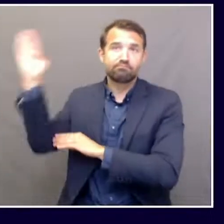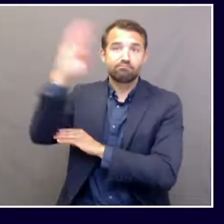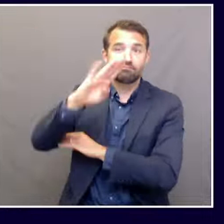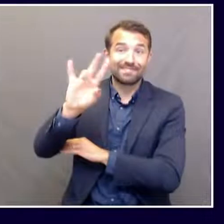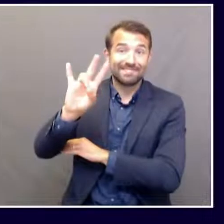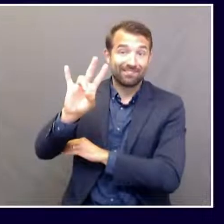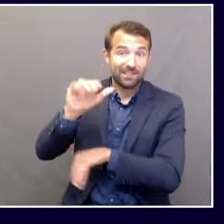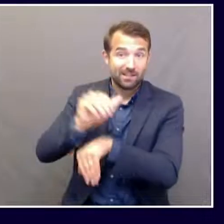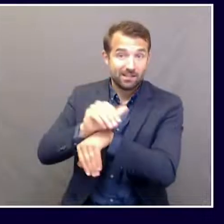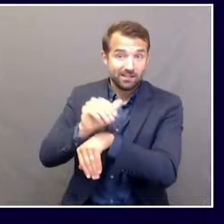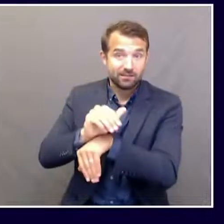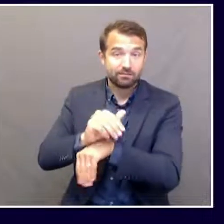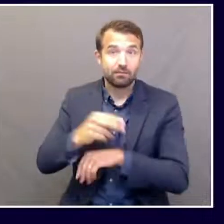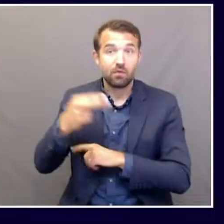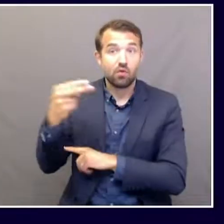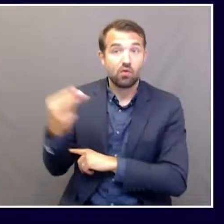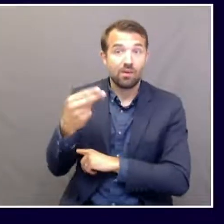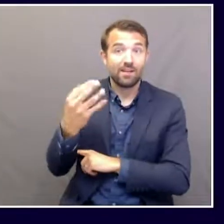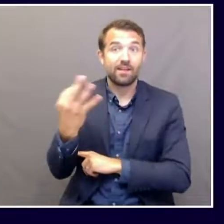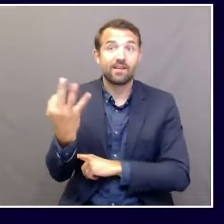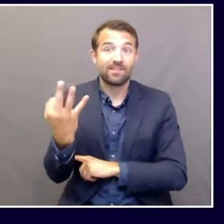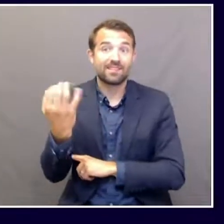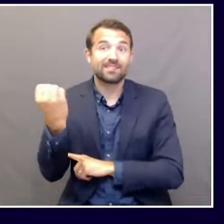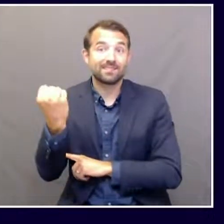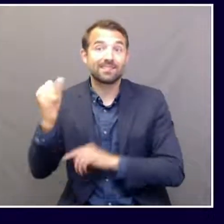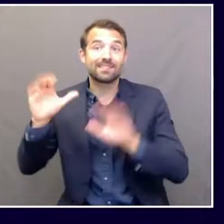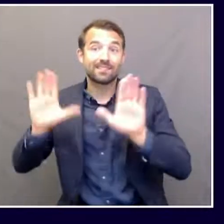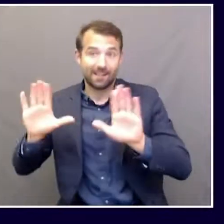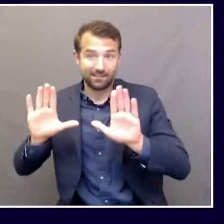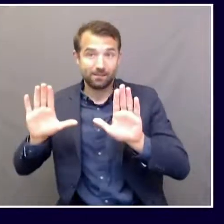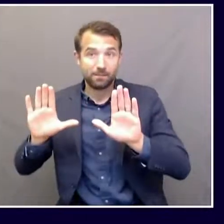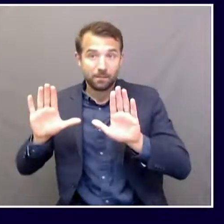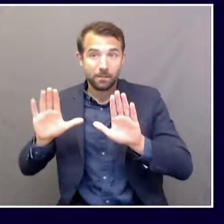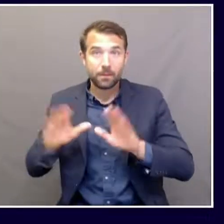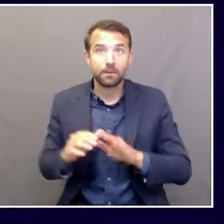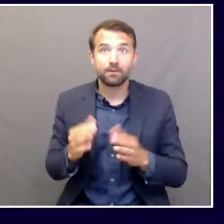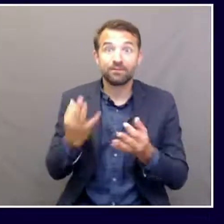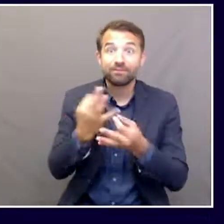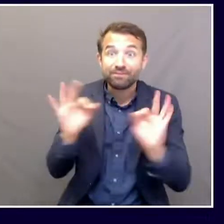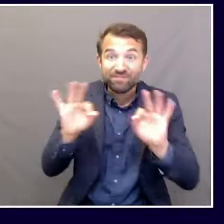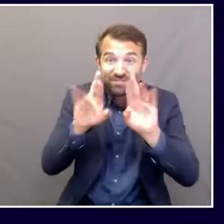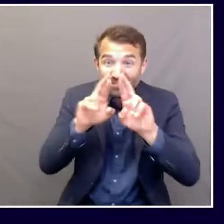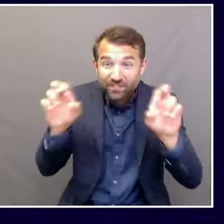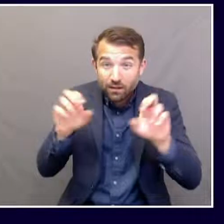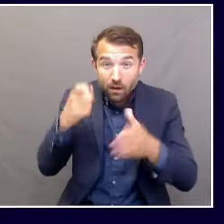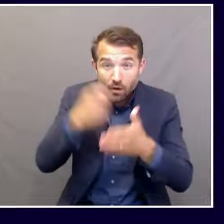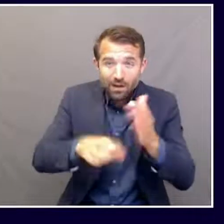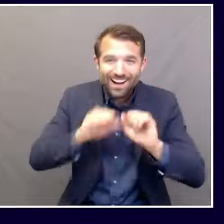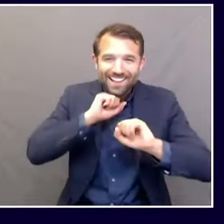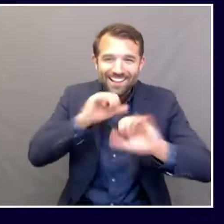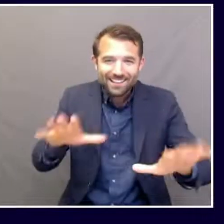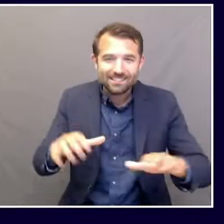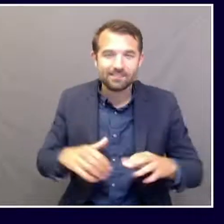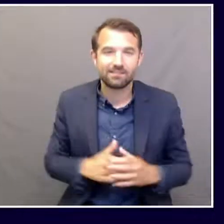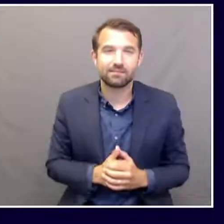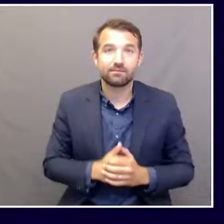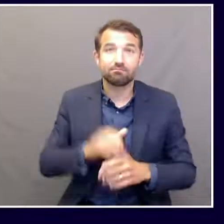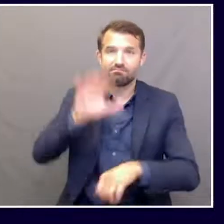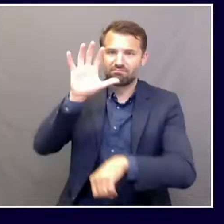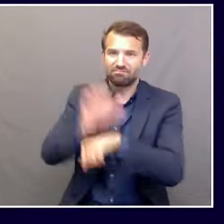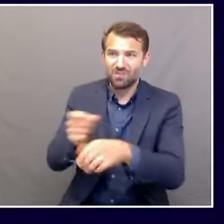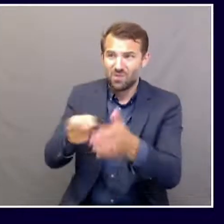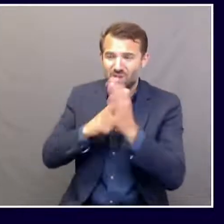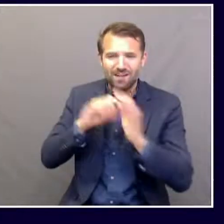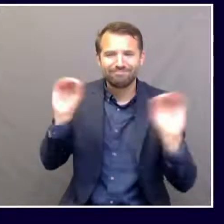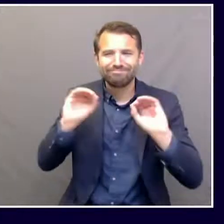These vaccines are available at no charge to you, and no appointment is needed. Although, if you'd like